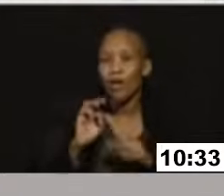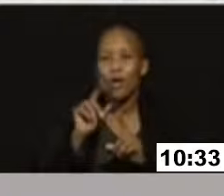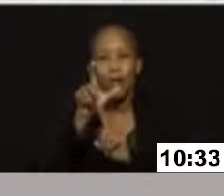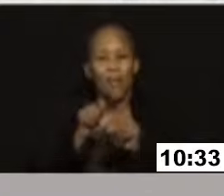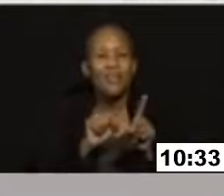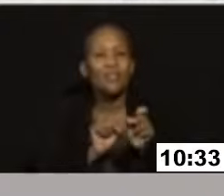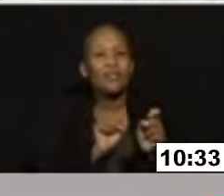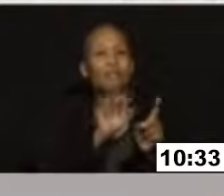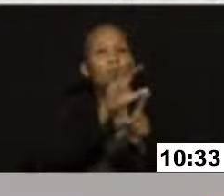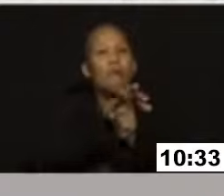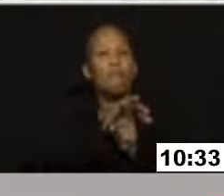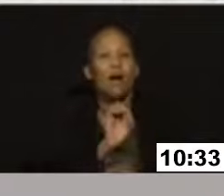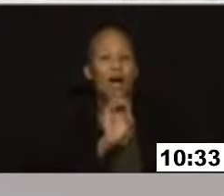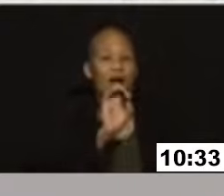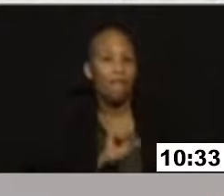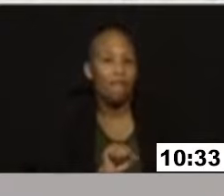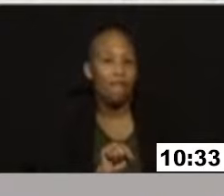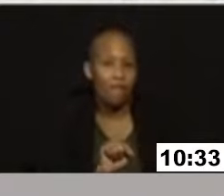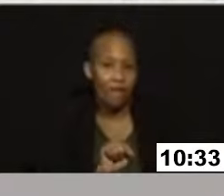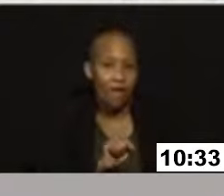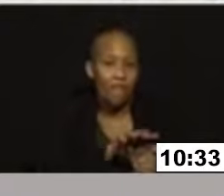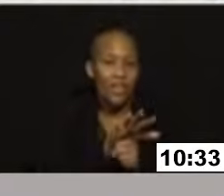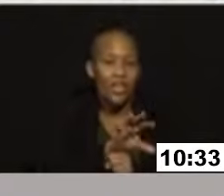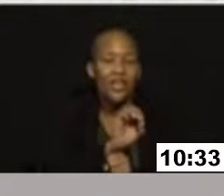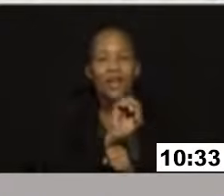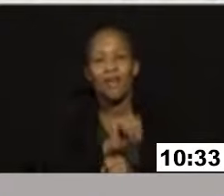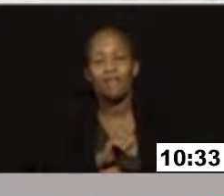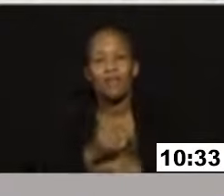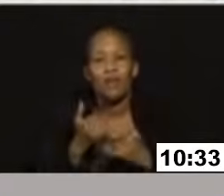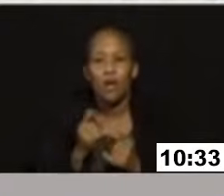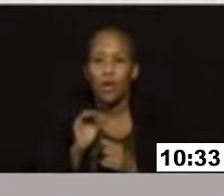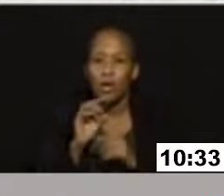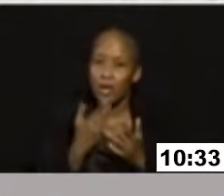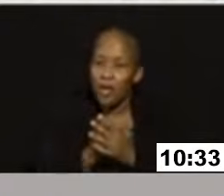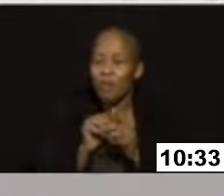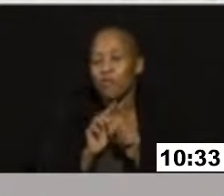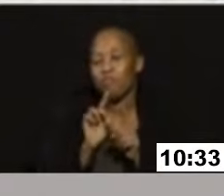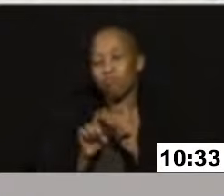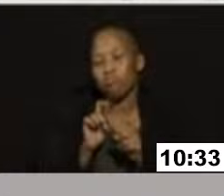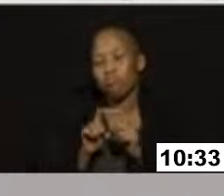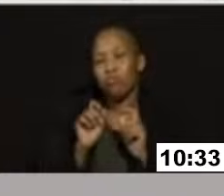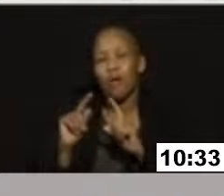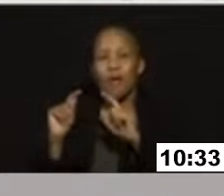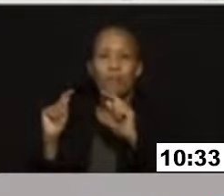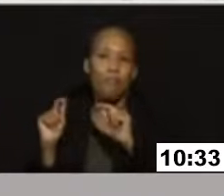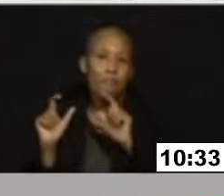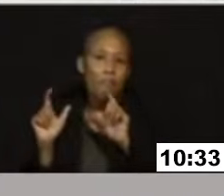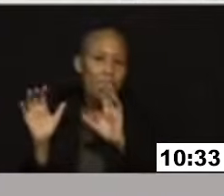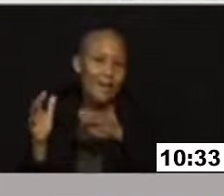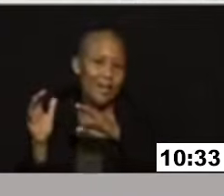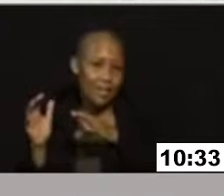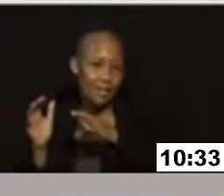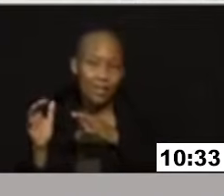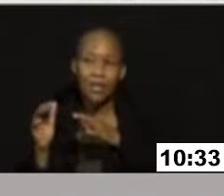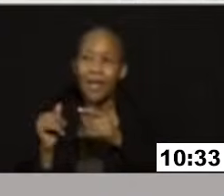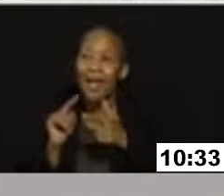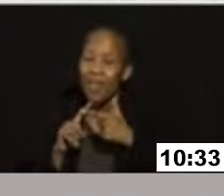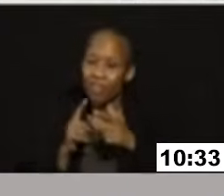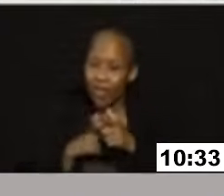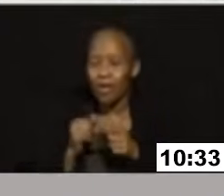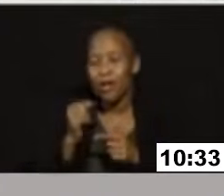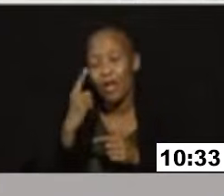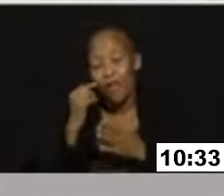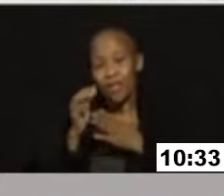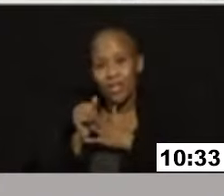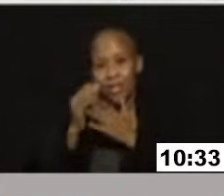person, the indulgence to apply for cross-examination by parties who are not the evidence leaders is then provided in the rules. So